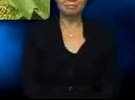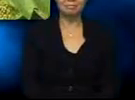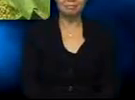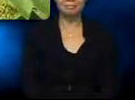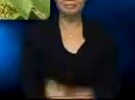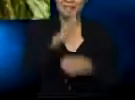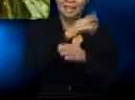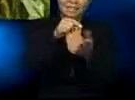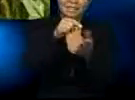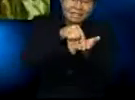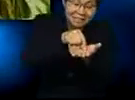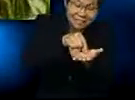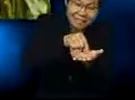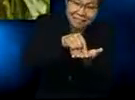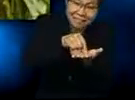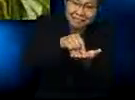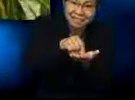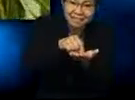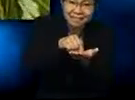and seeds.